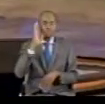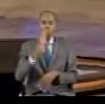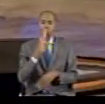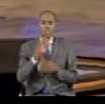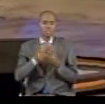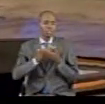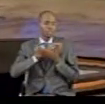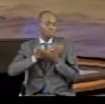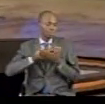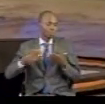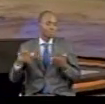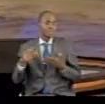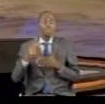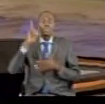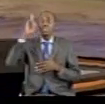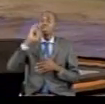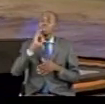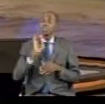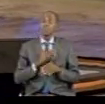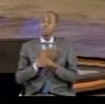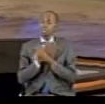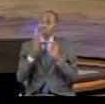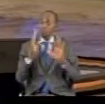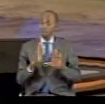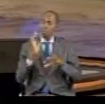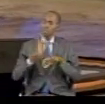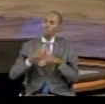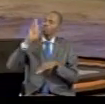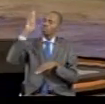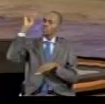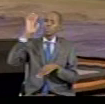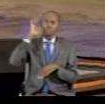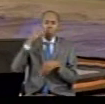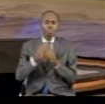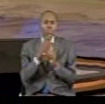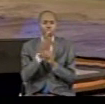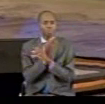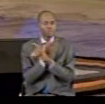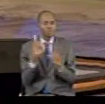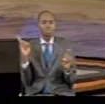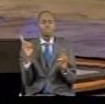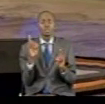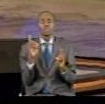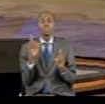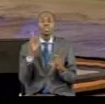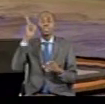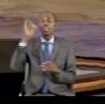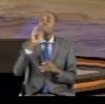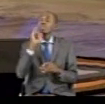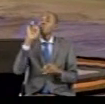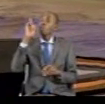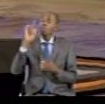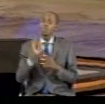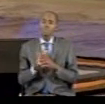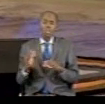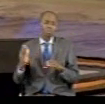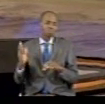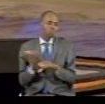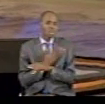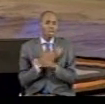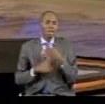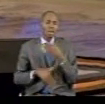His Deliverer, touch him and be delivered. He's the one that casts out every form of